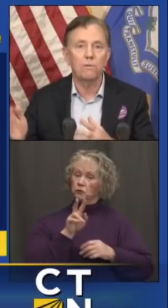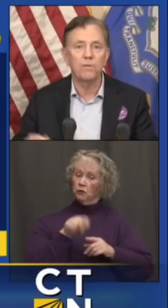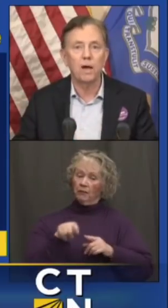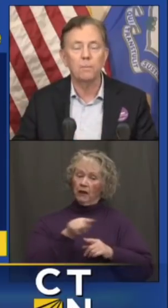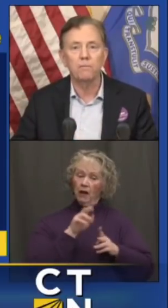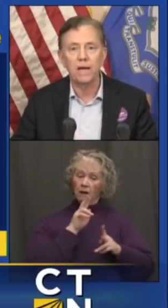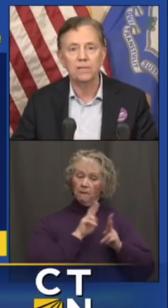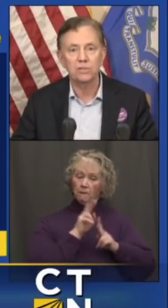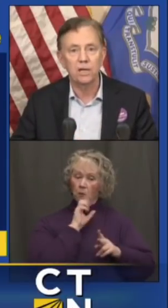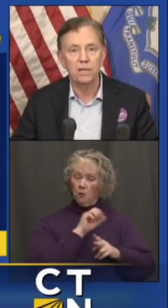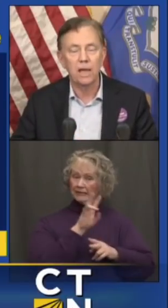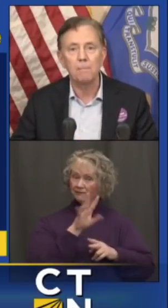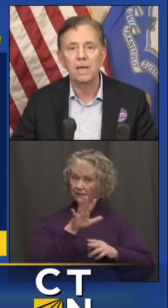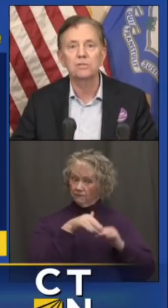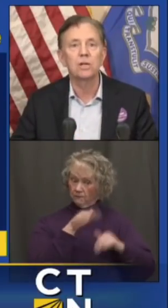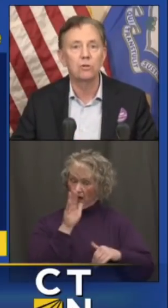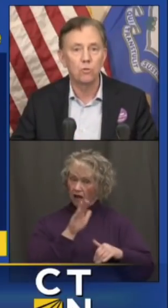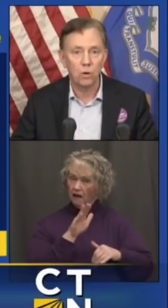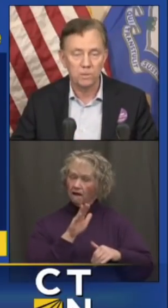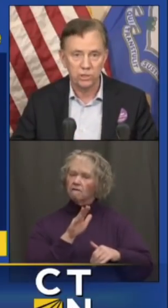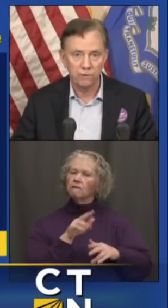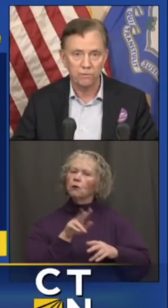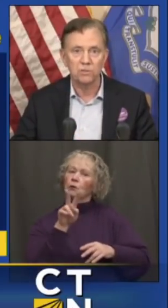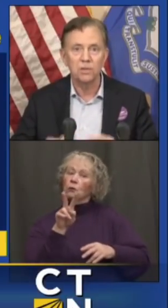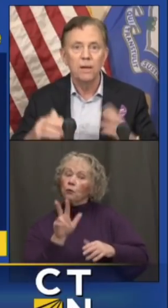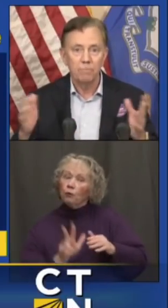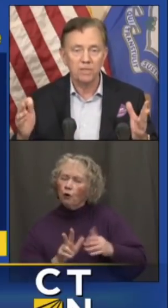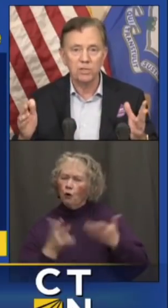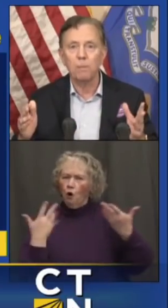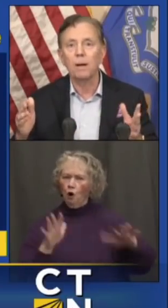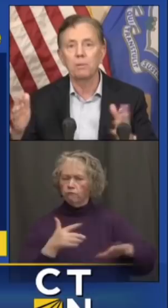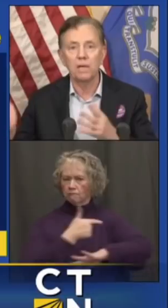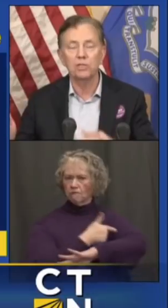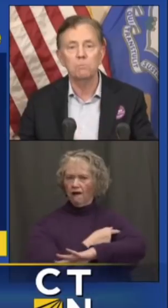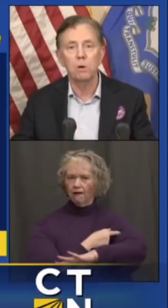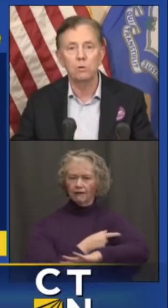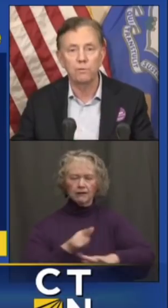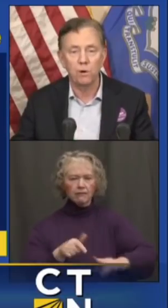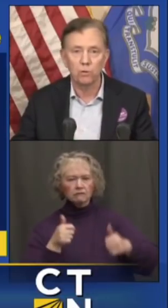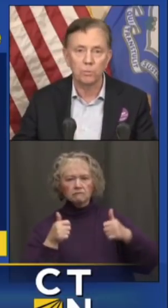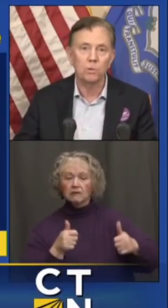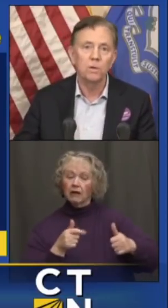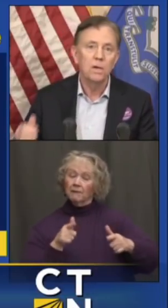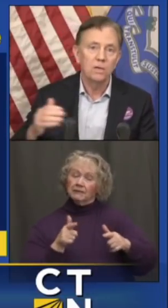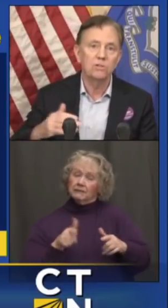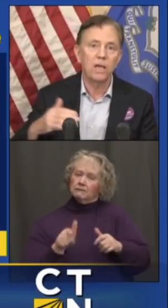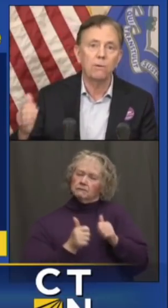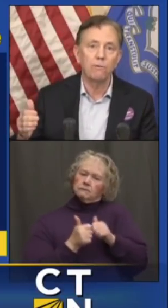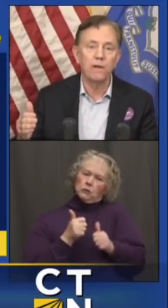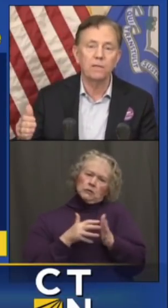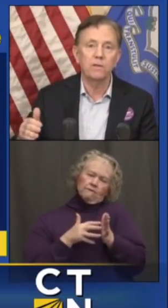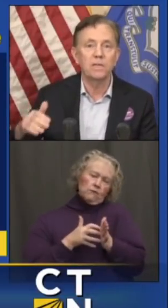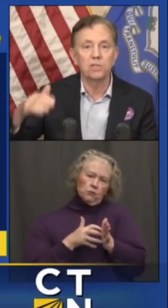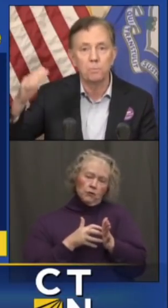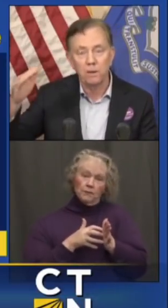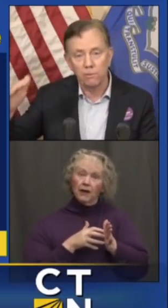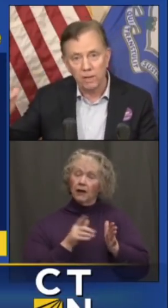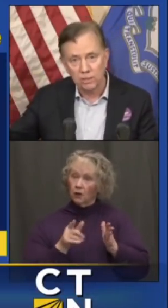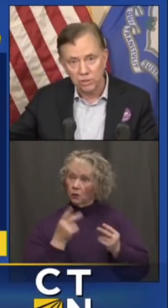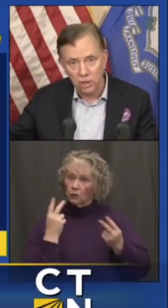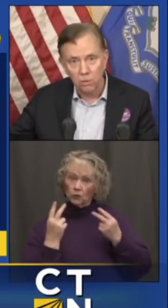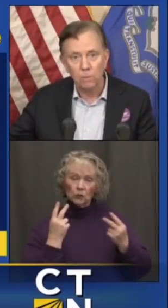and over have now been vaccinated. That makes an enormous difference. That's the population most vulnerable. You see how effective it is